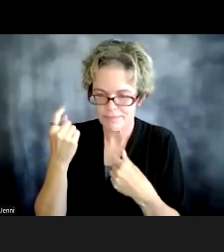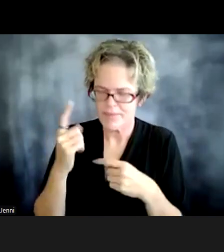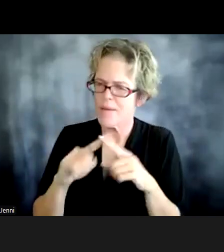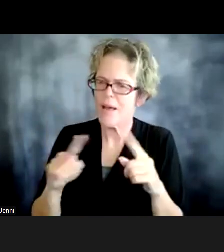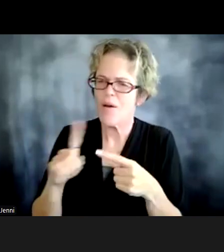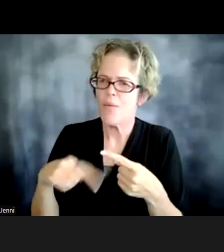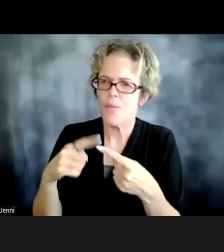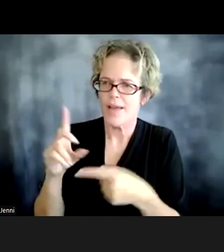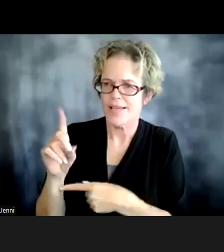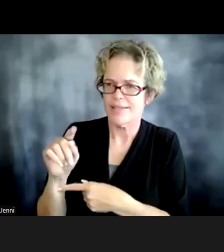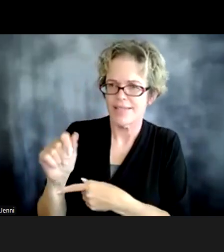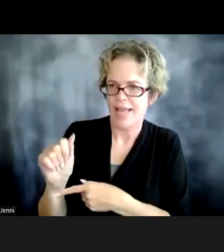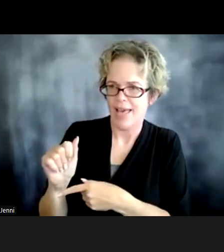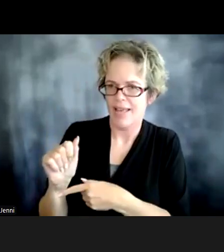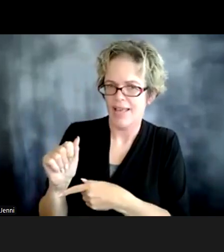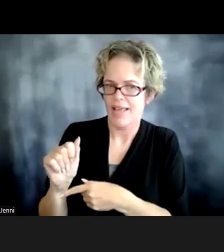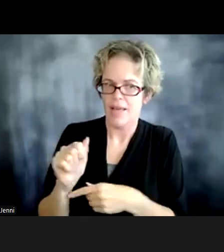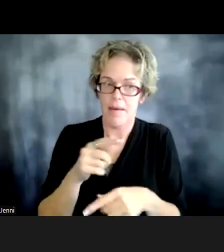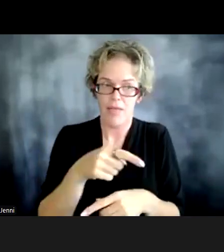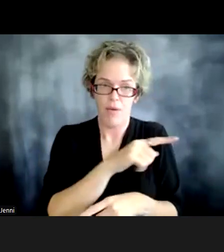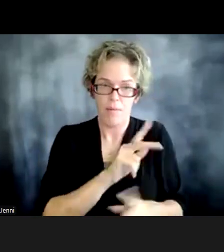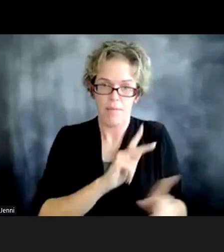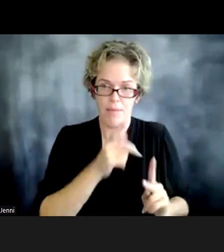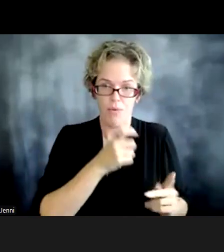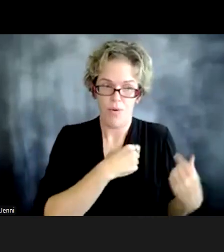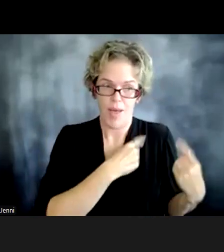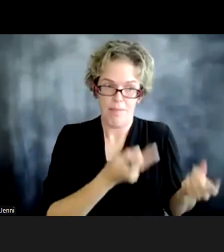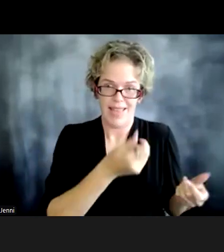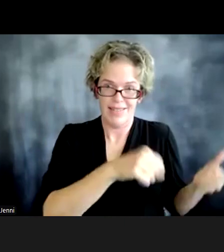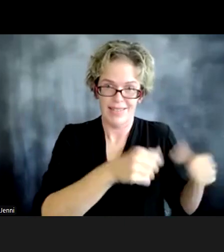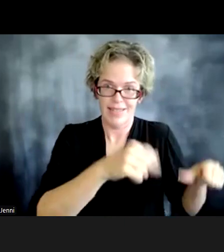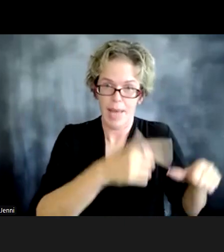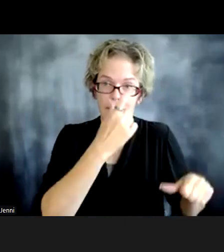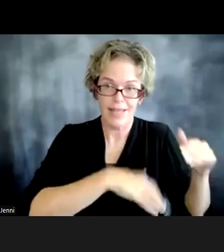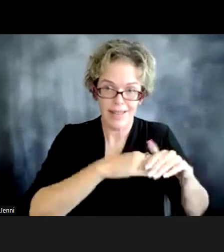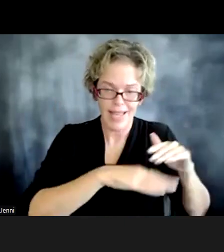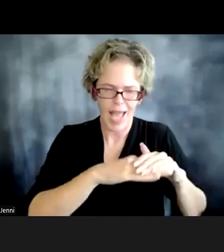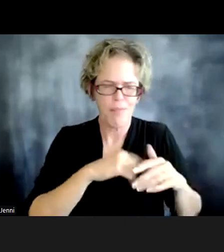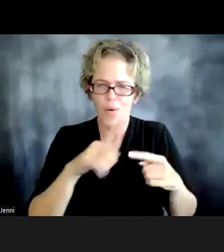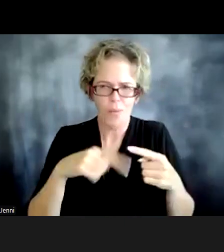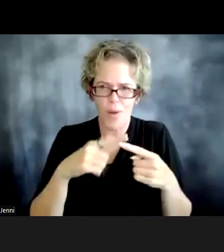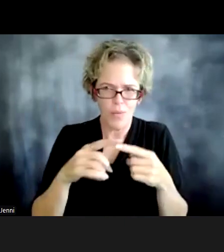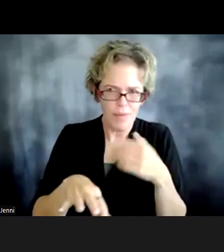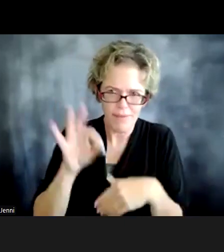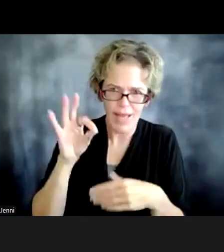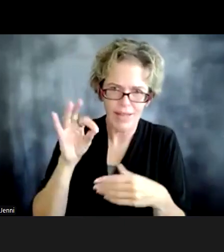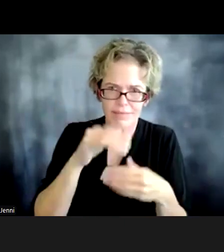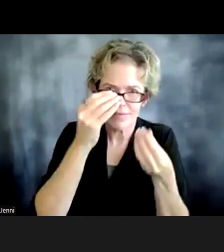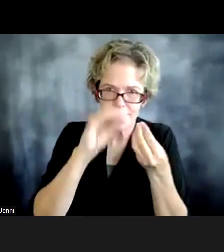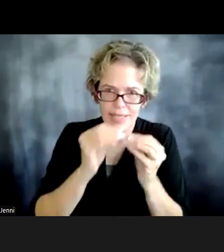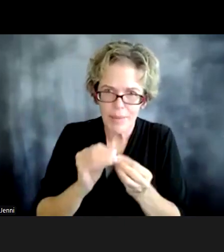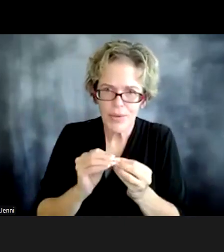when data on the people who have been denied Apple Health expansion due to the cap will be shared, because I think